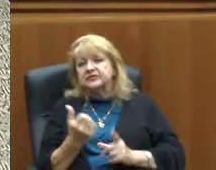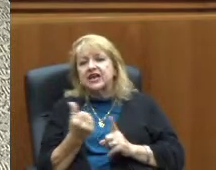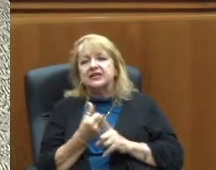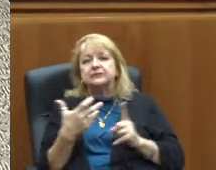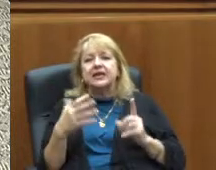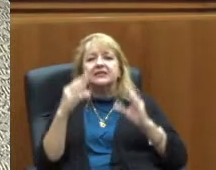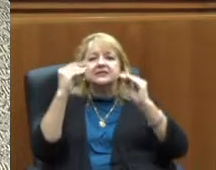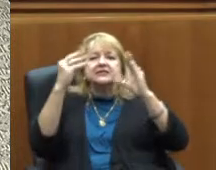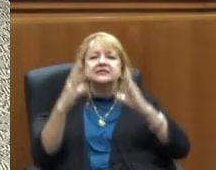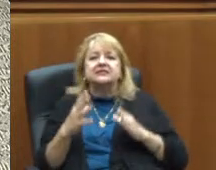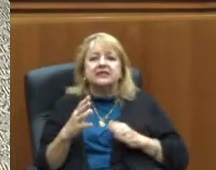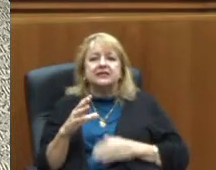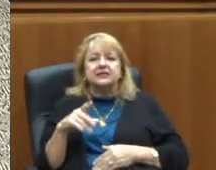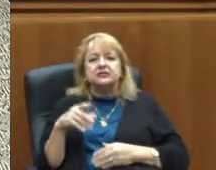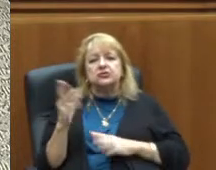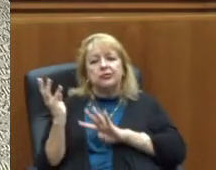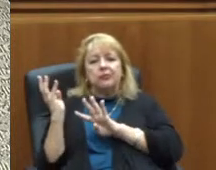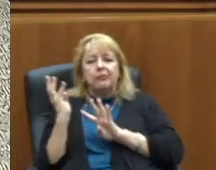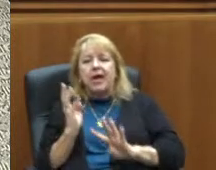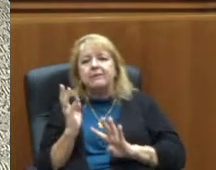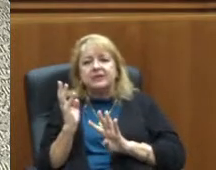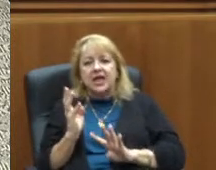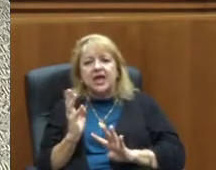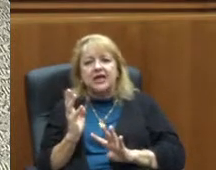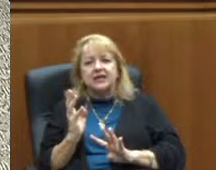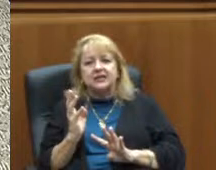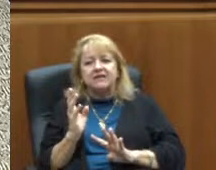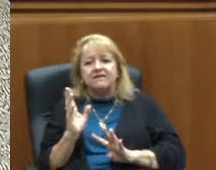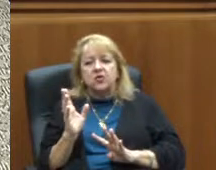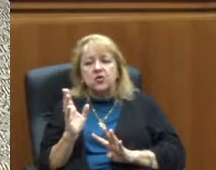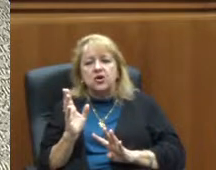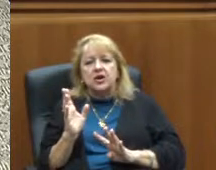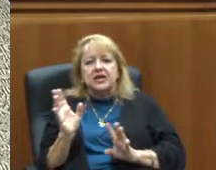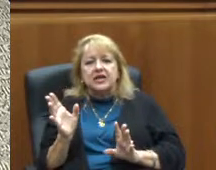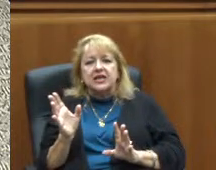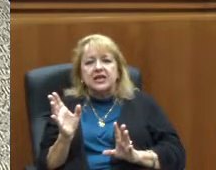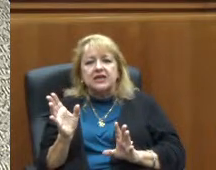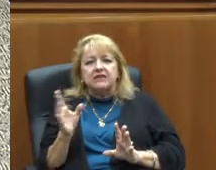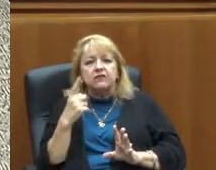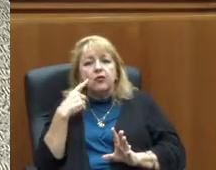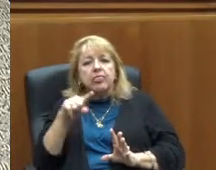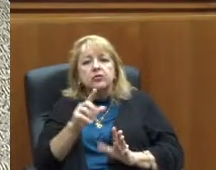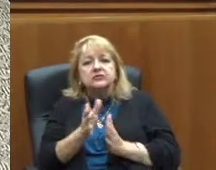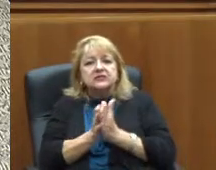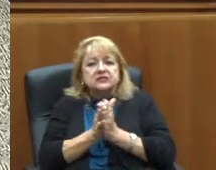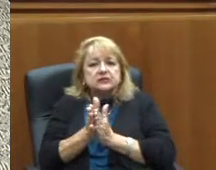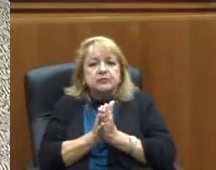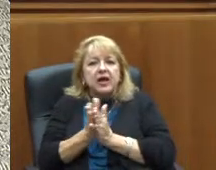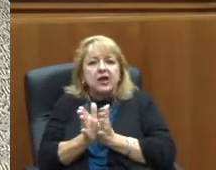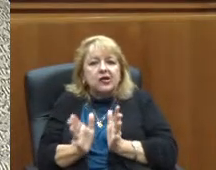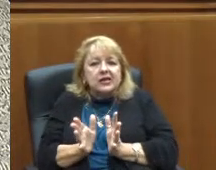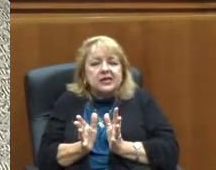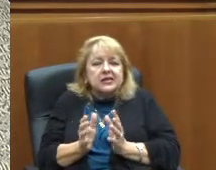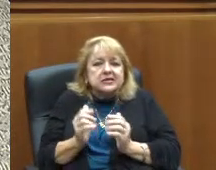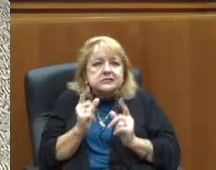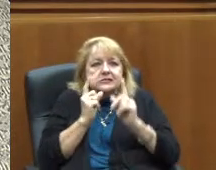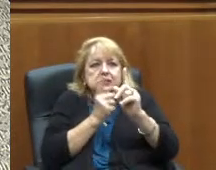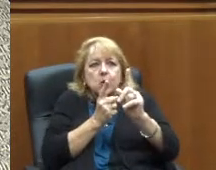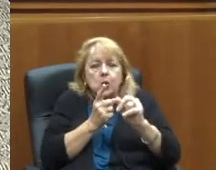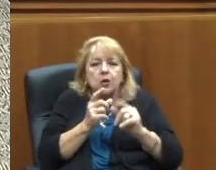Expand the teacher pipeline to support aspiring and current principals. We have begun a